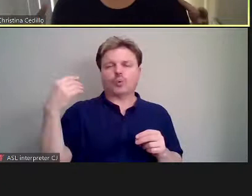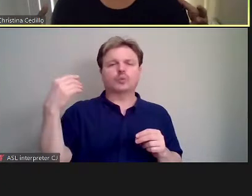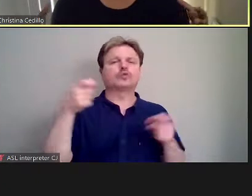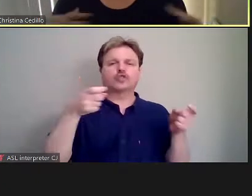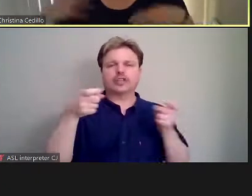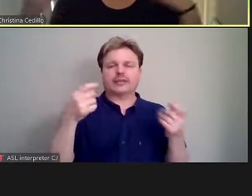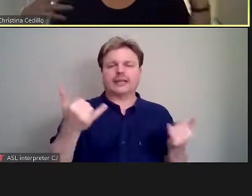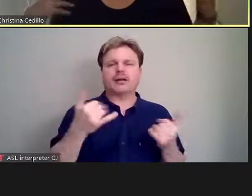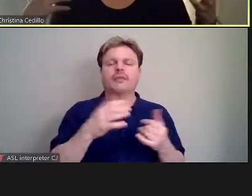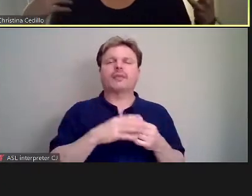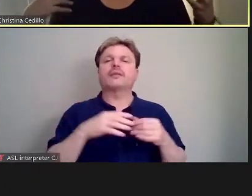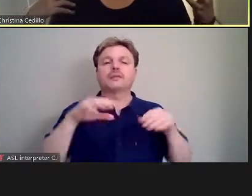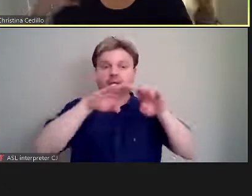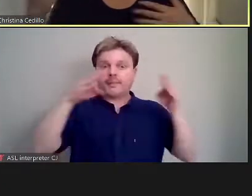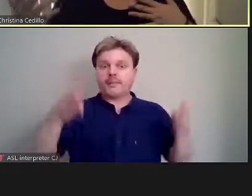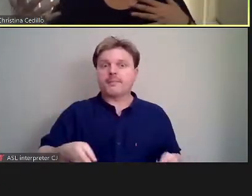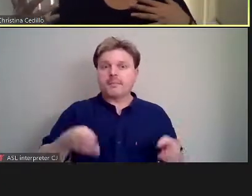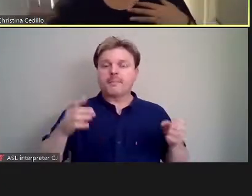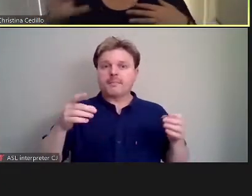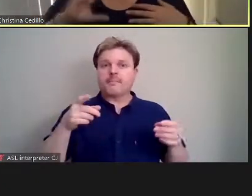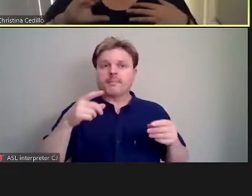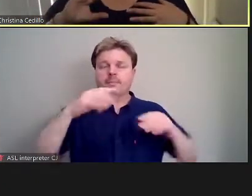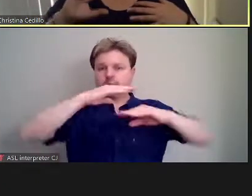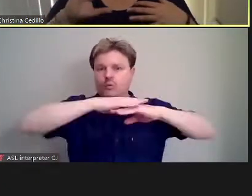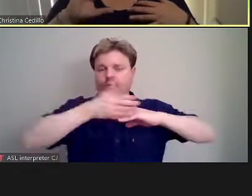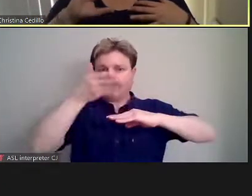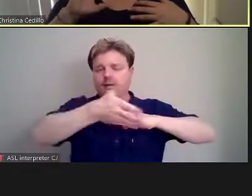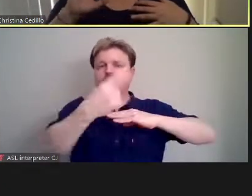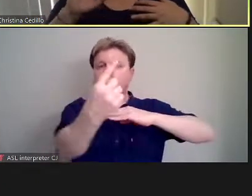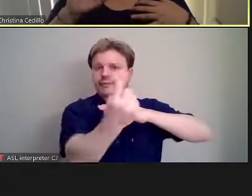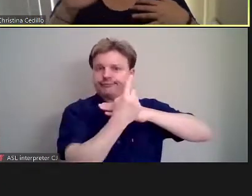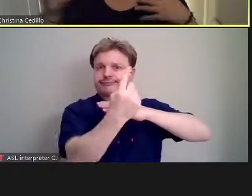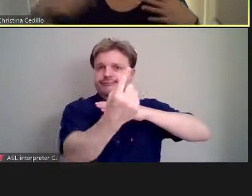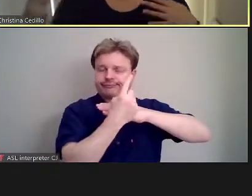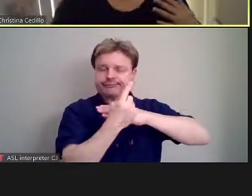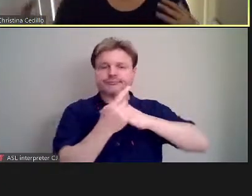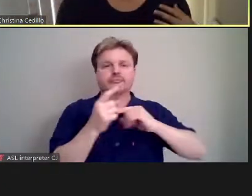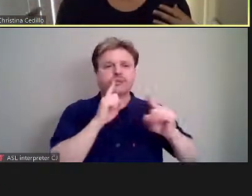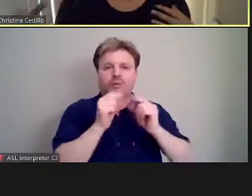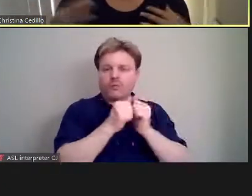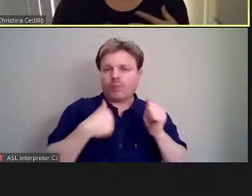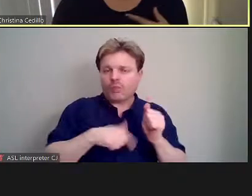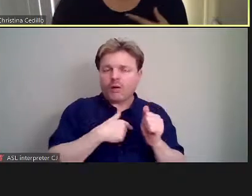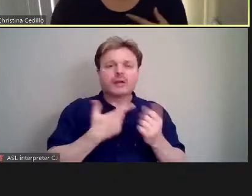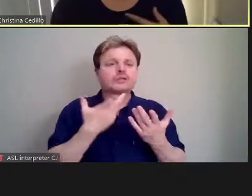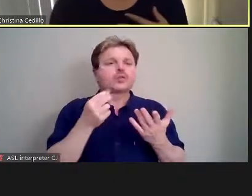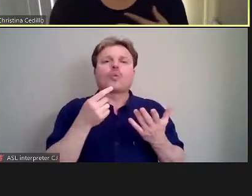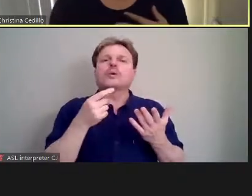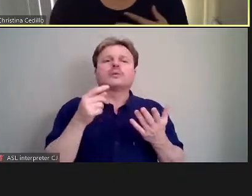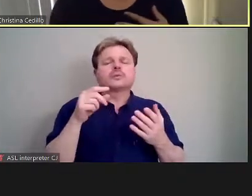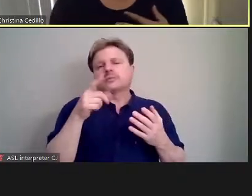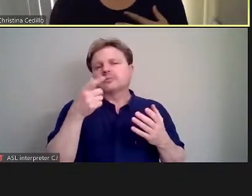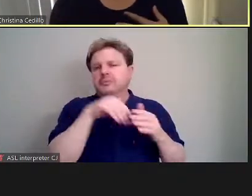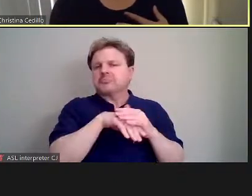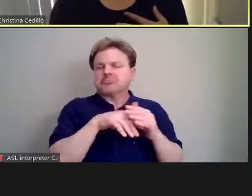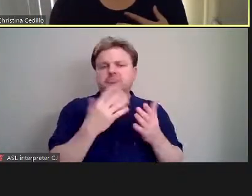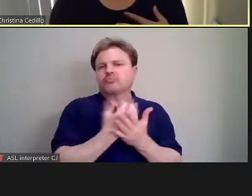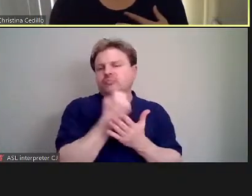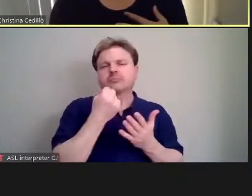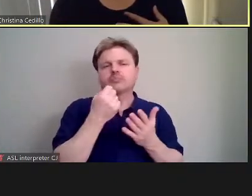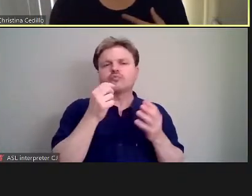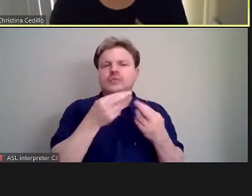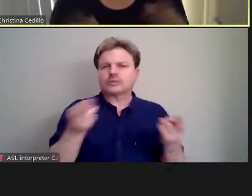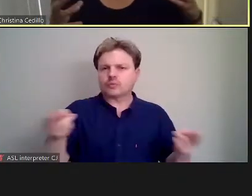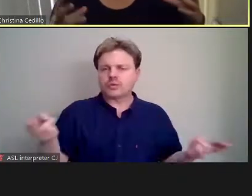booth there where you can talk with us, or you can have access to certain resources. And